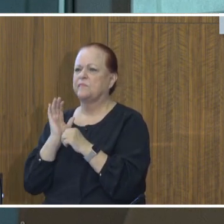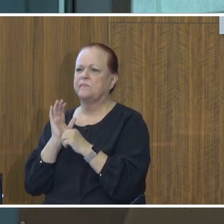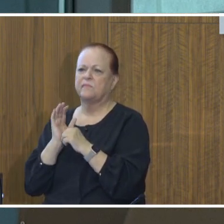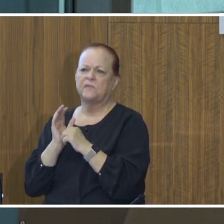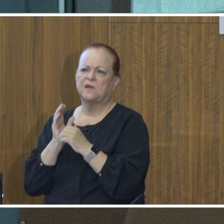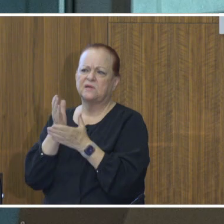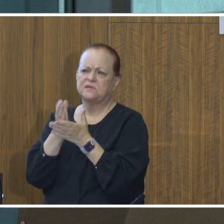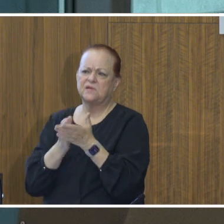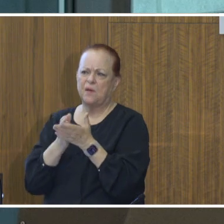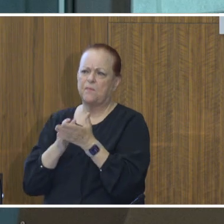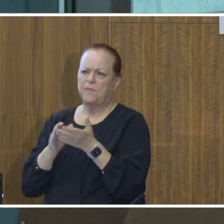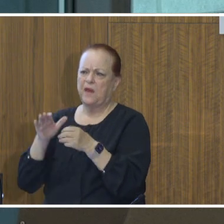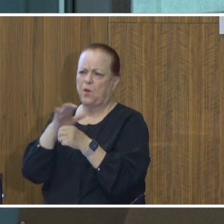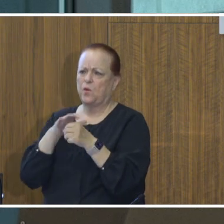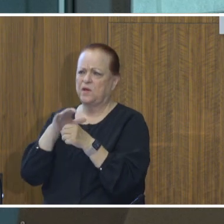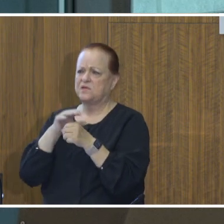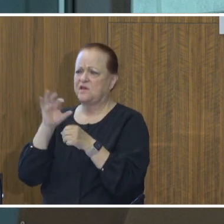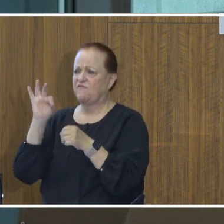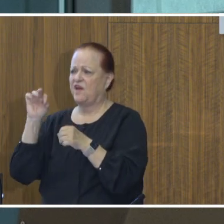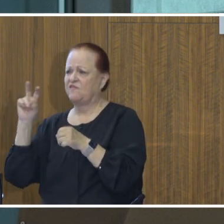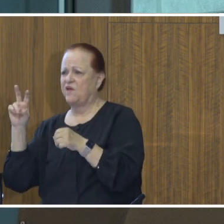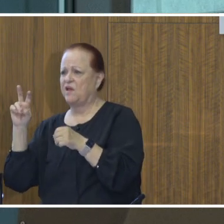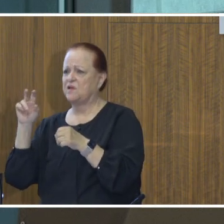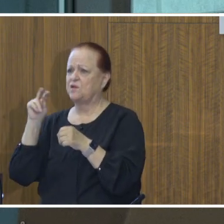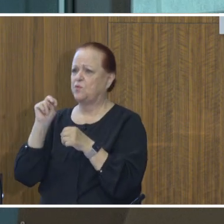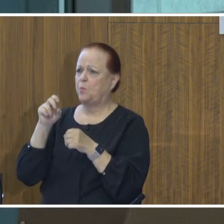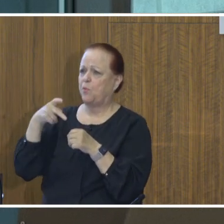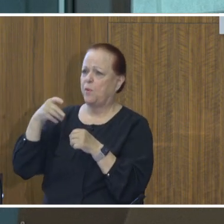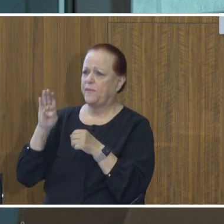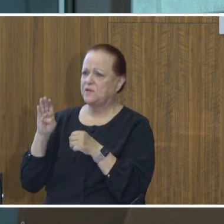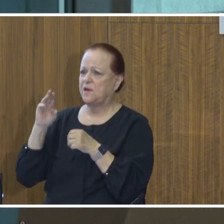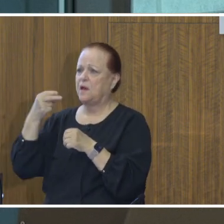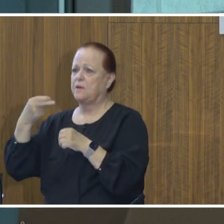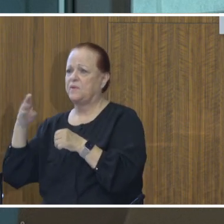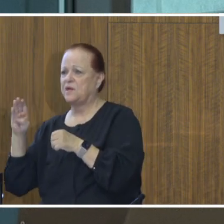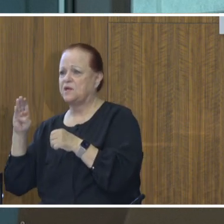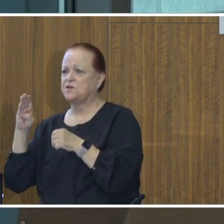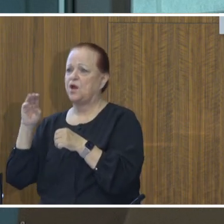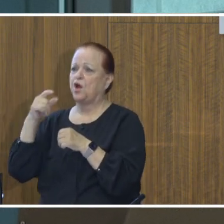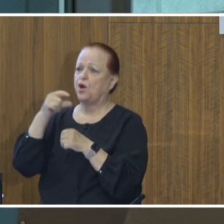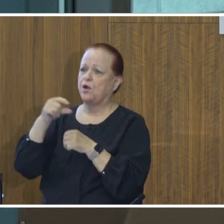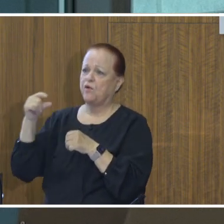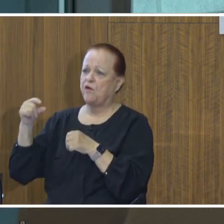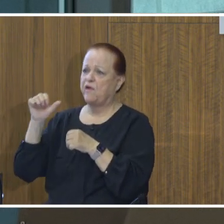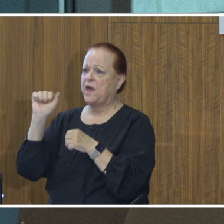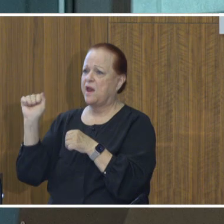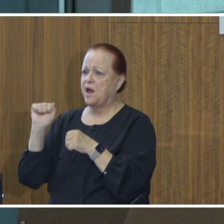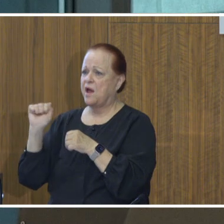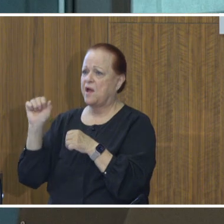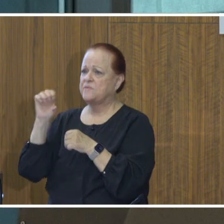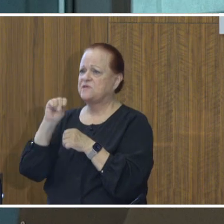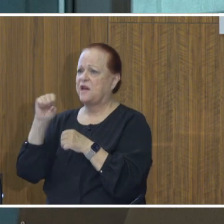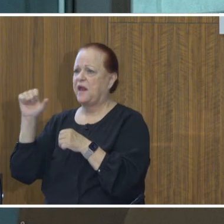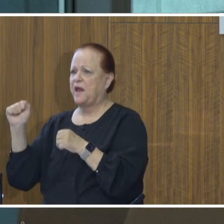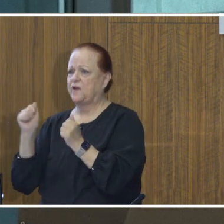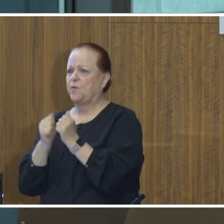areas include Fountain Valley, Newport Beach, Huntington Beach, Garden Grove, Anaheim, Santa Ana, with the heart of the community and majority